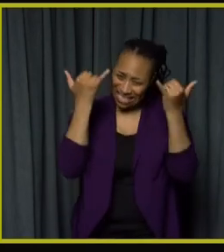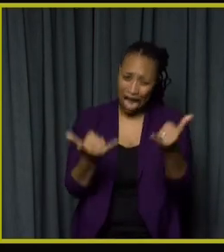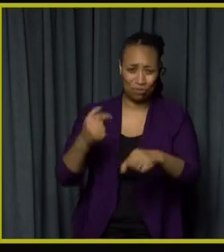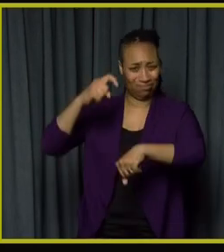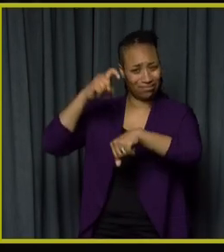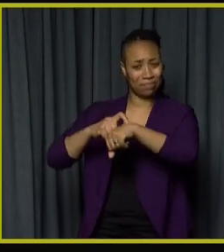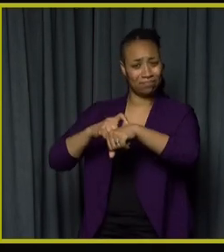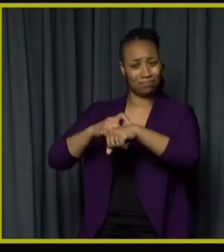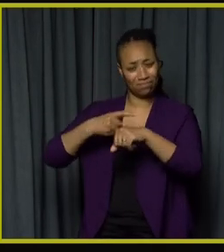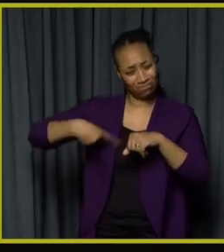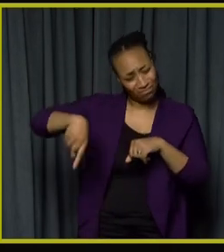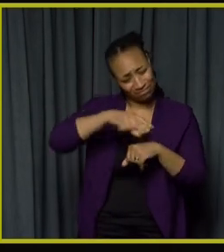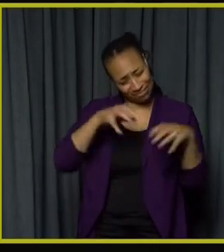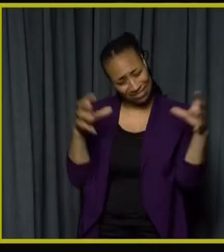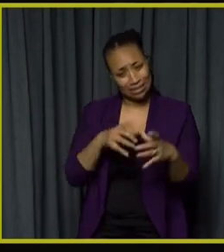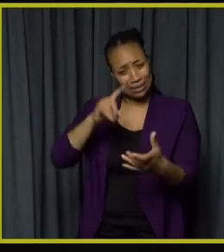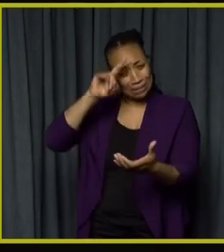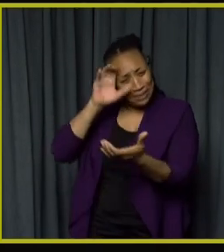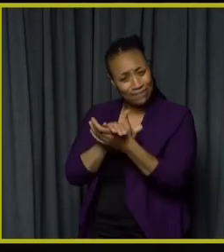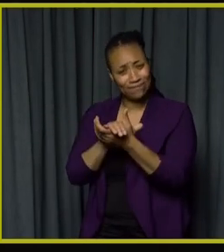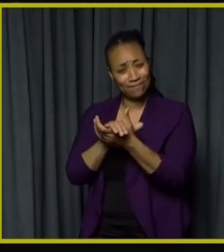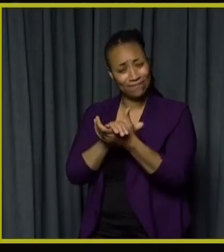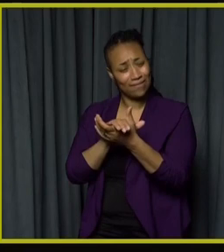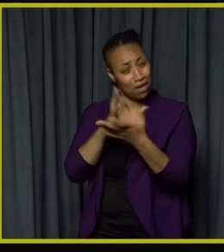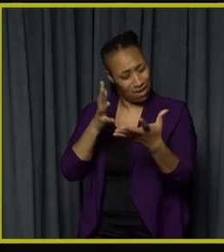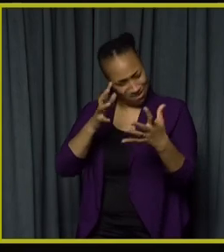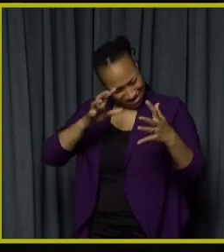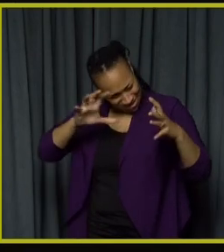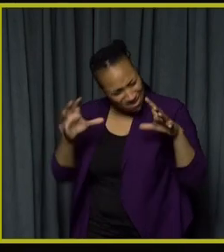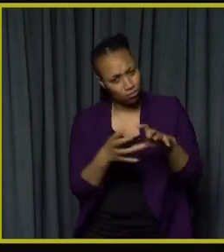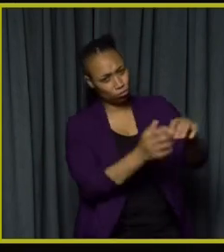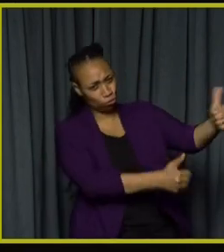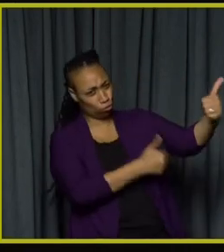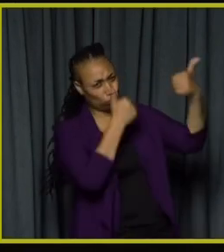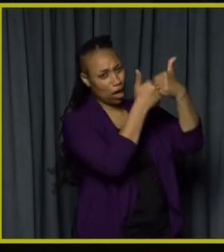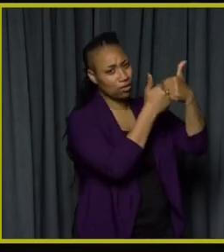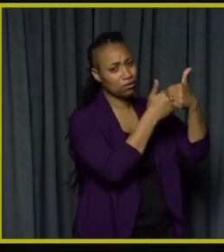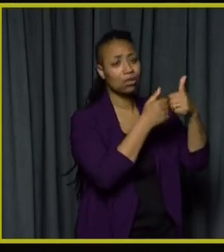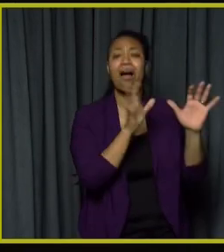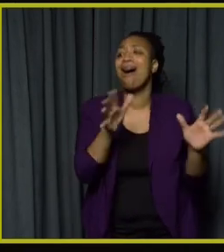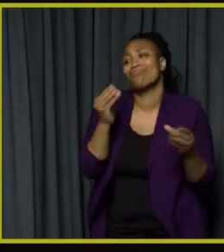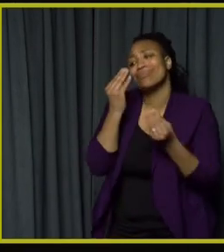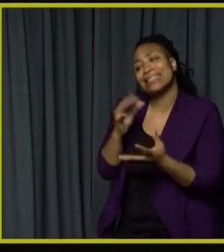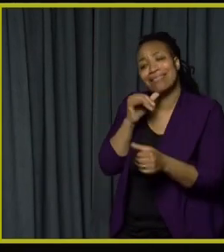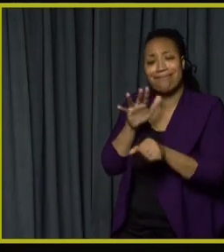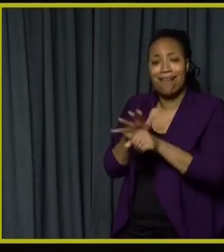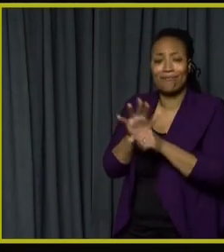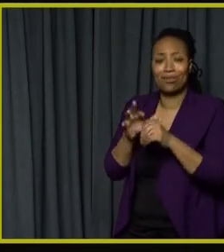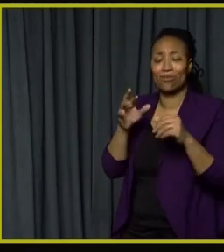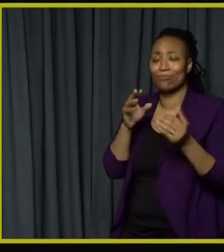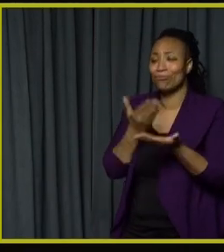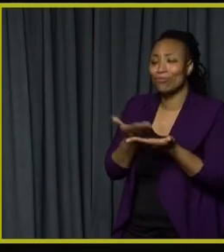the lie about not having resources. It's time to believe and work as though